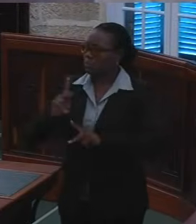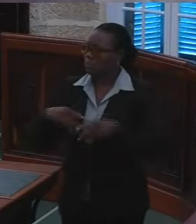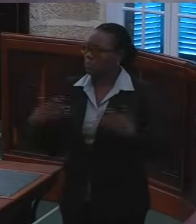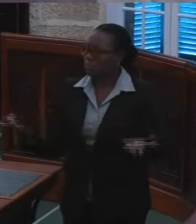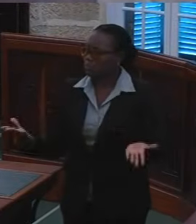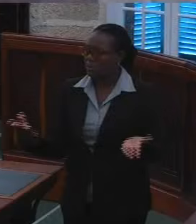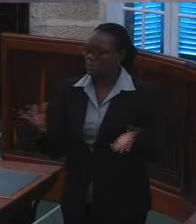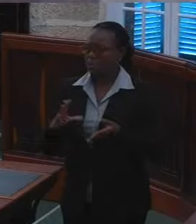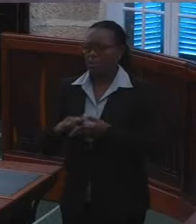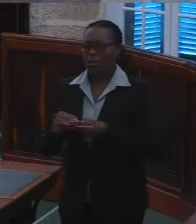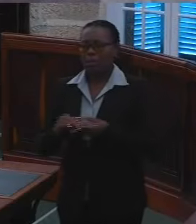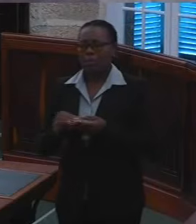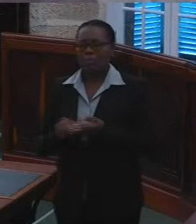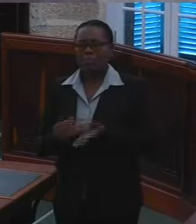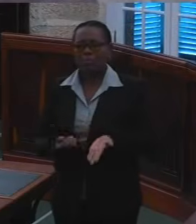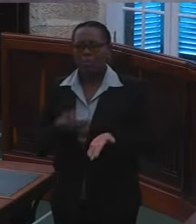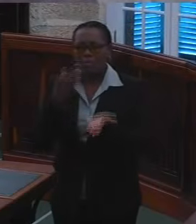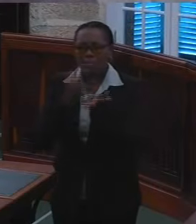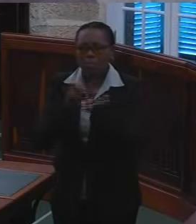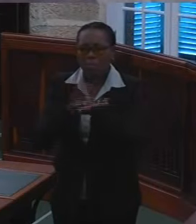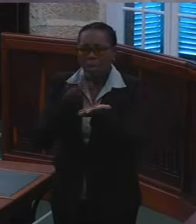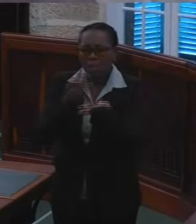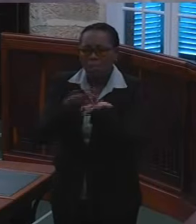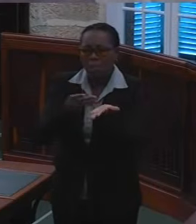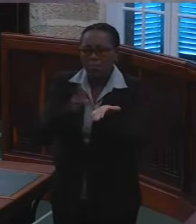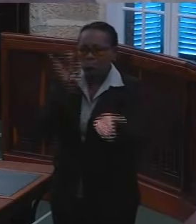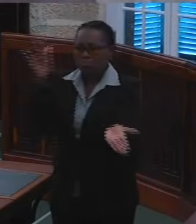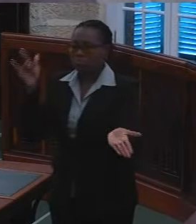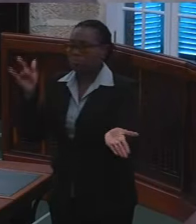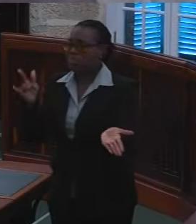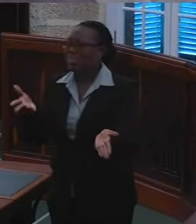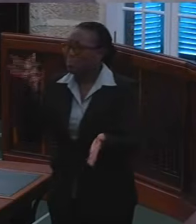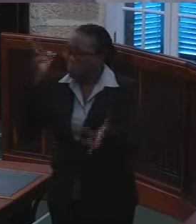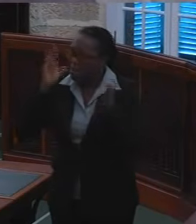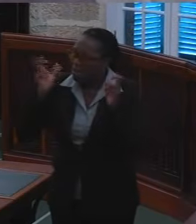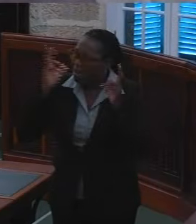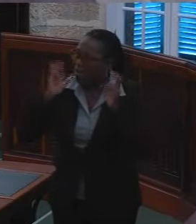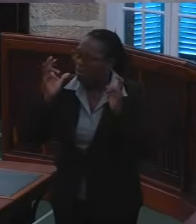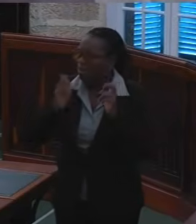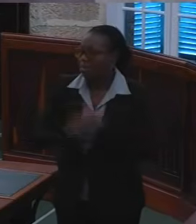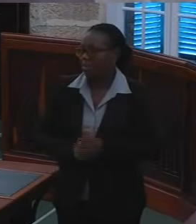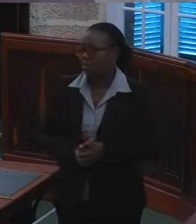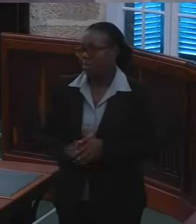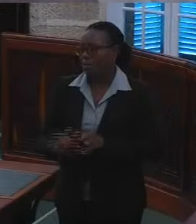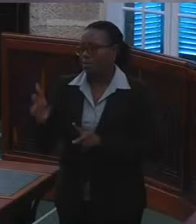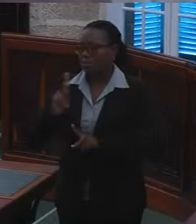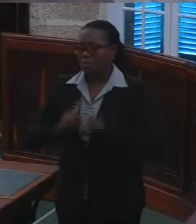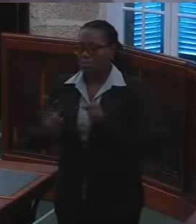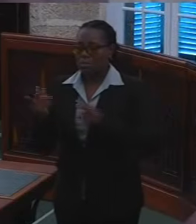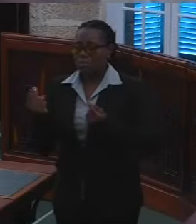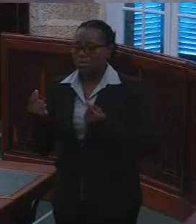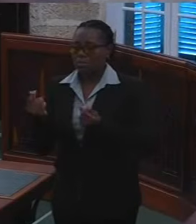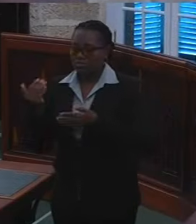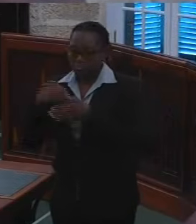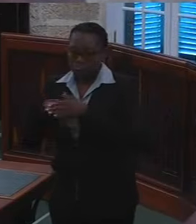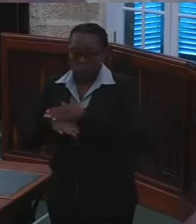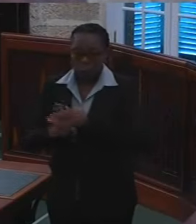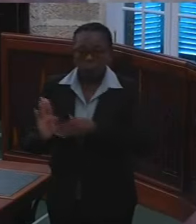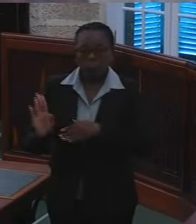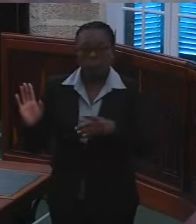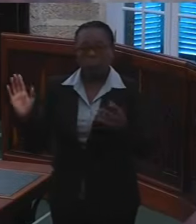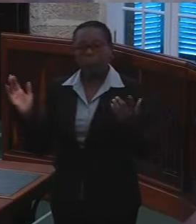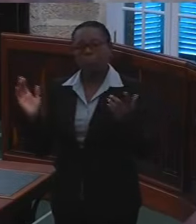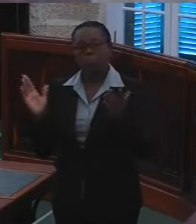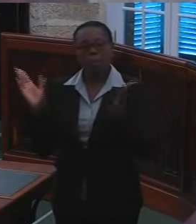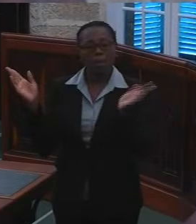abused. You would have heard it. Where persons come in to their personal spaces to get whether it's